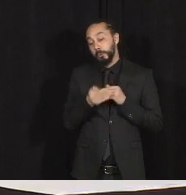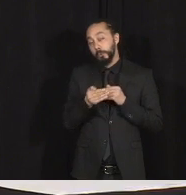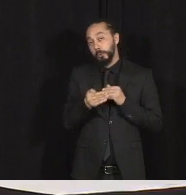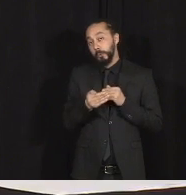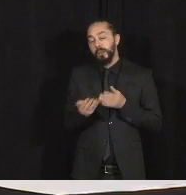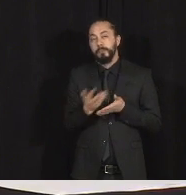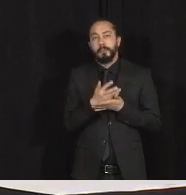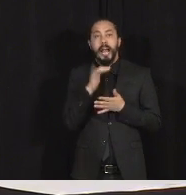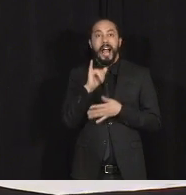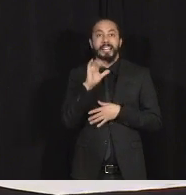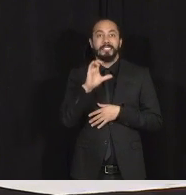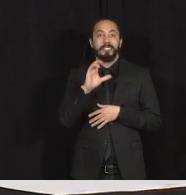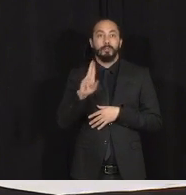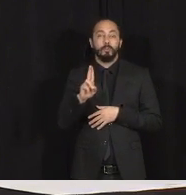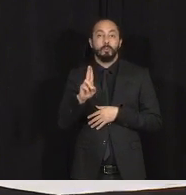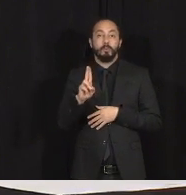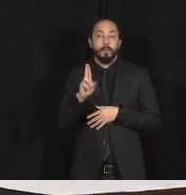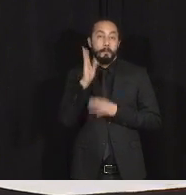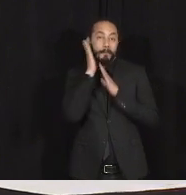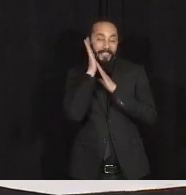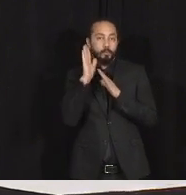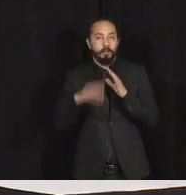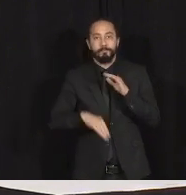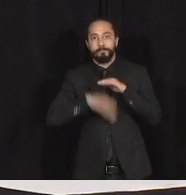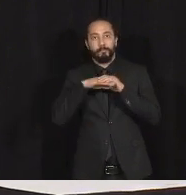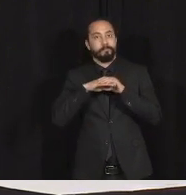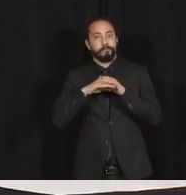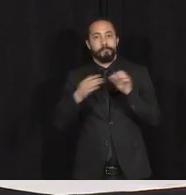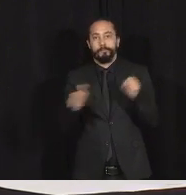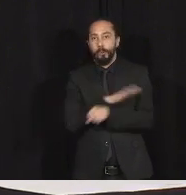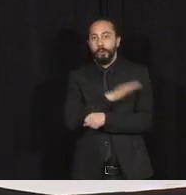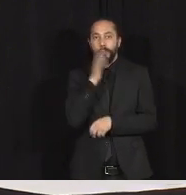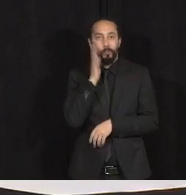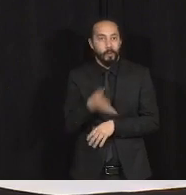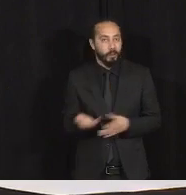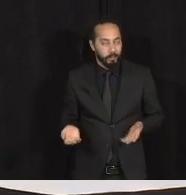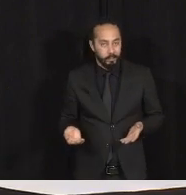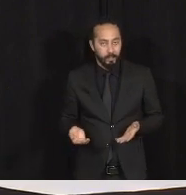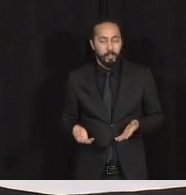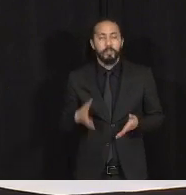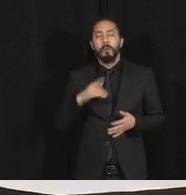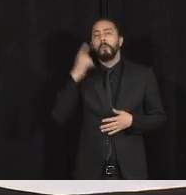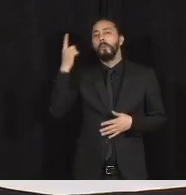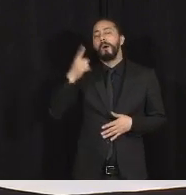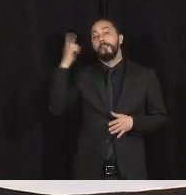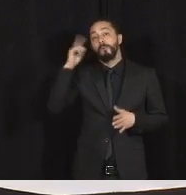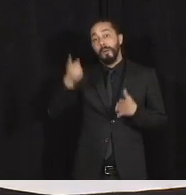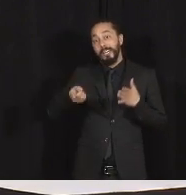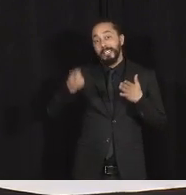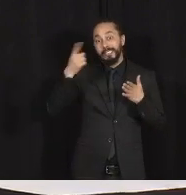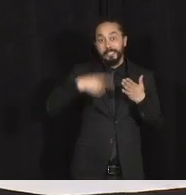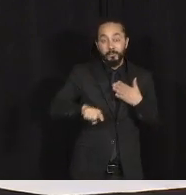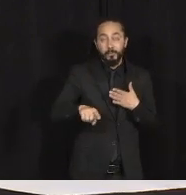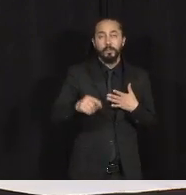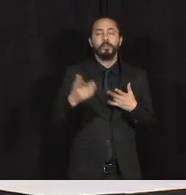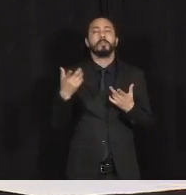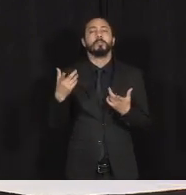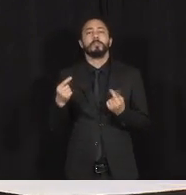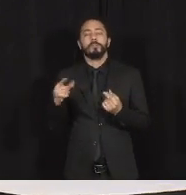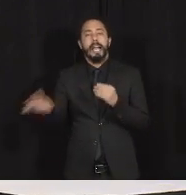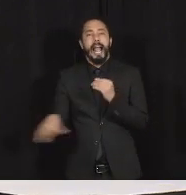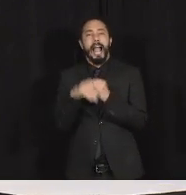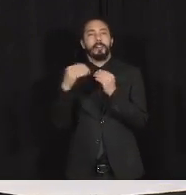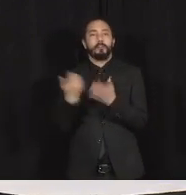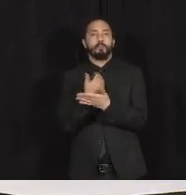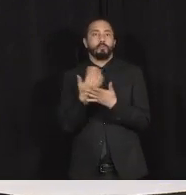done to, in the next week, get some of these beds online? And do you expect